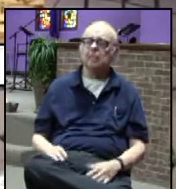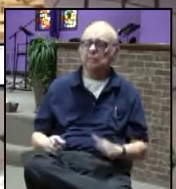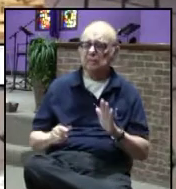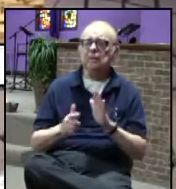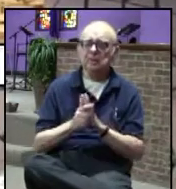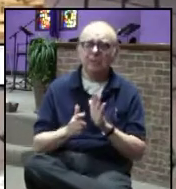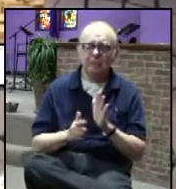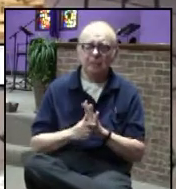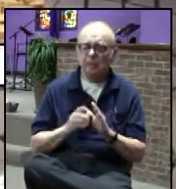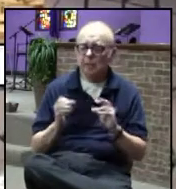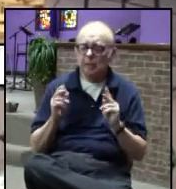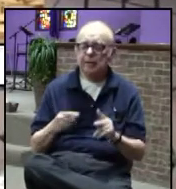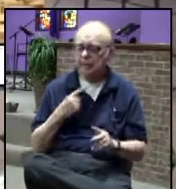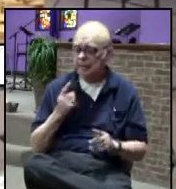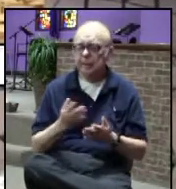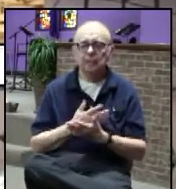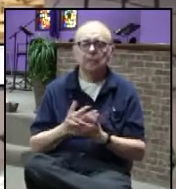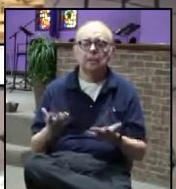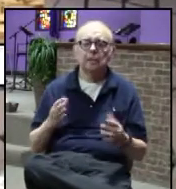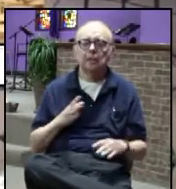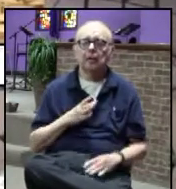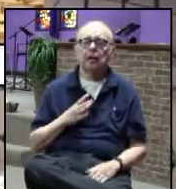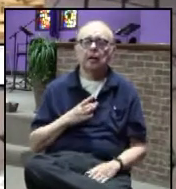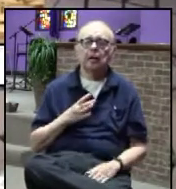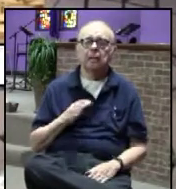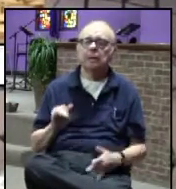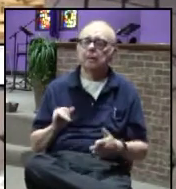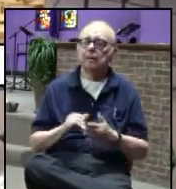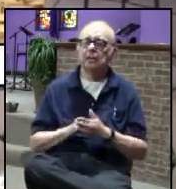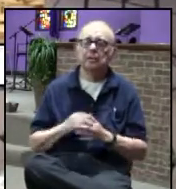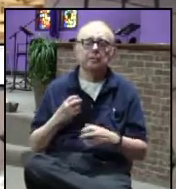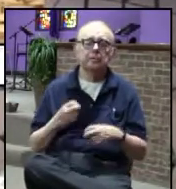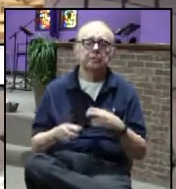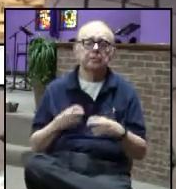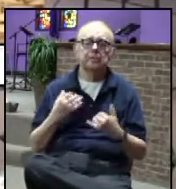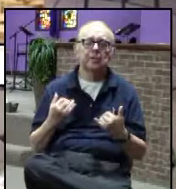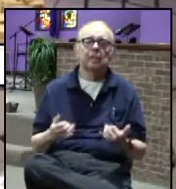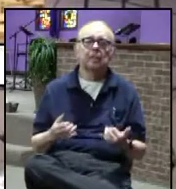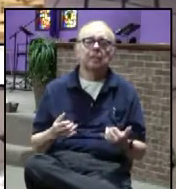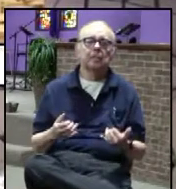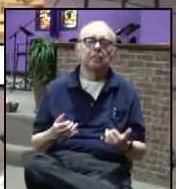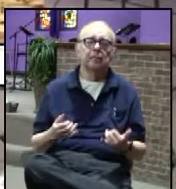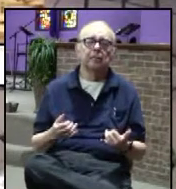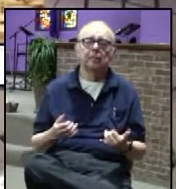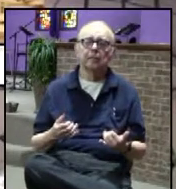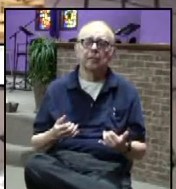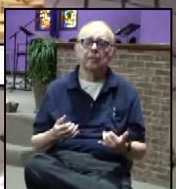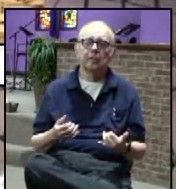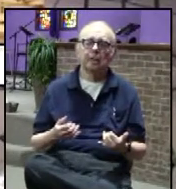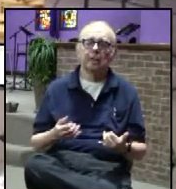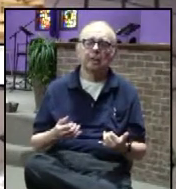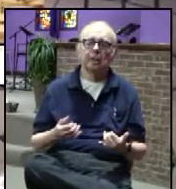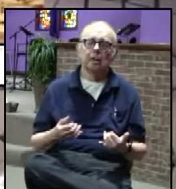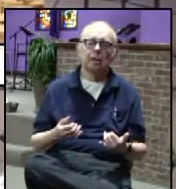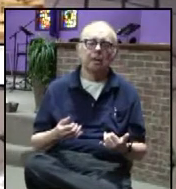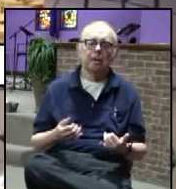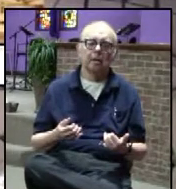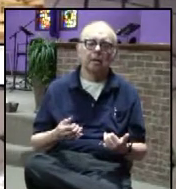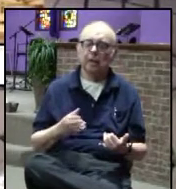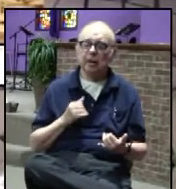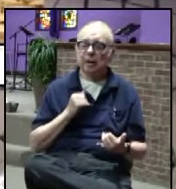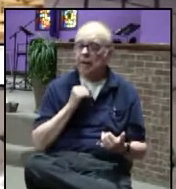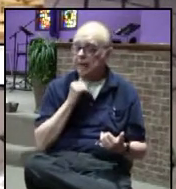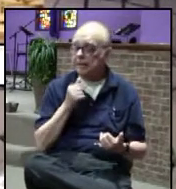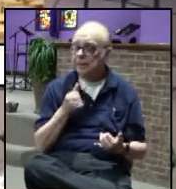legal. And nobody could say anything to him, and everything was fine. So he did. The problem is now he doesn't garden